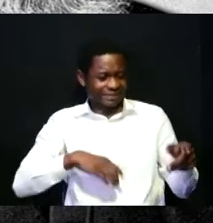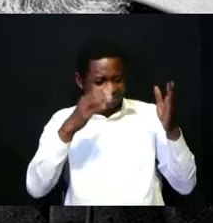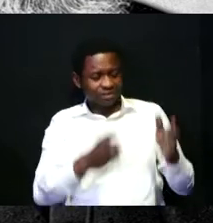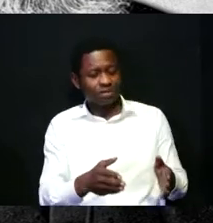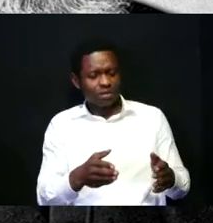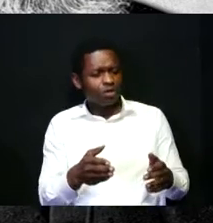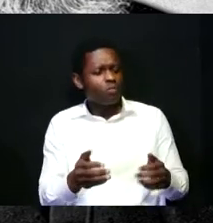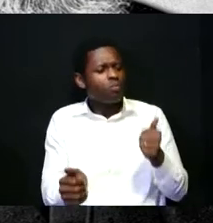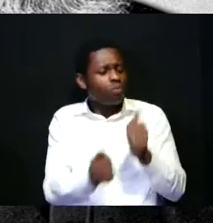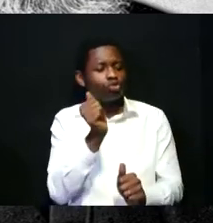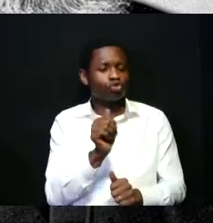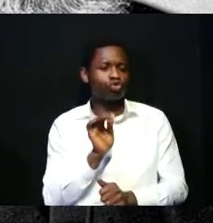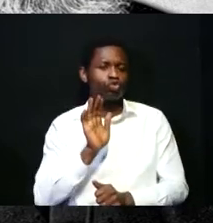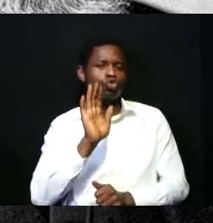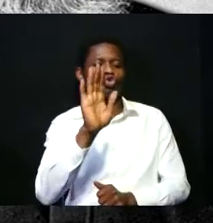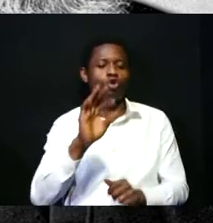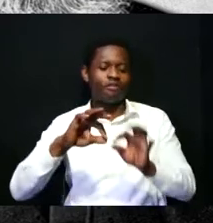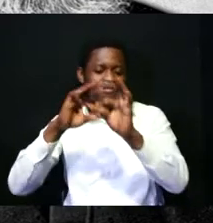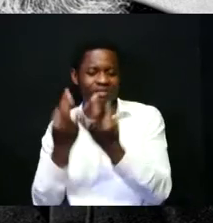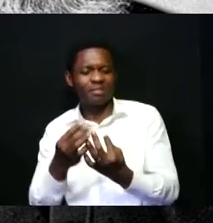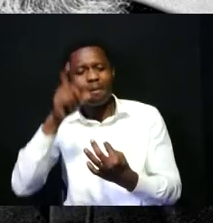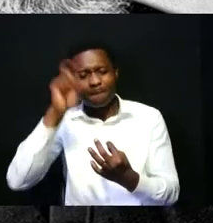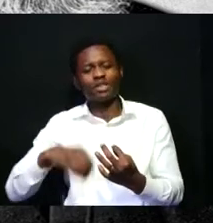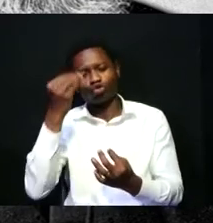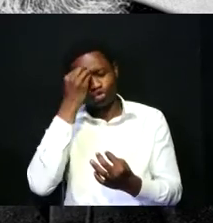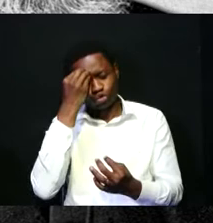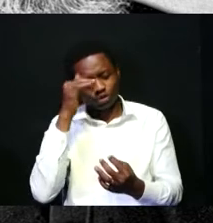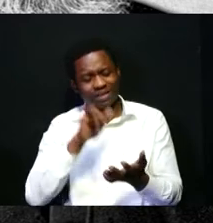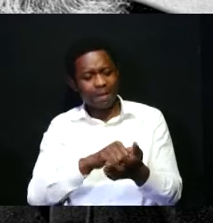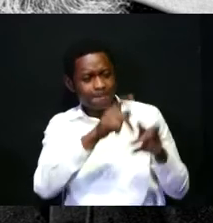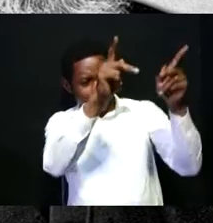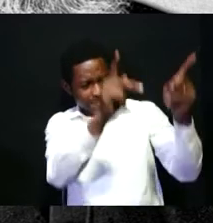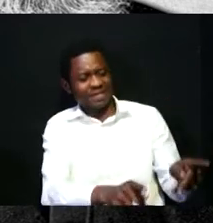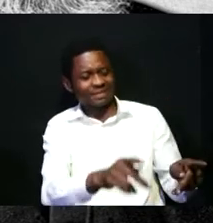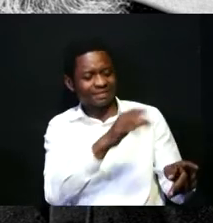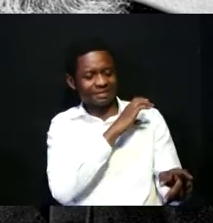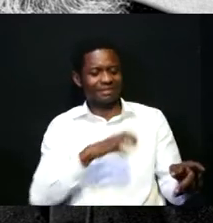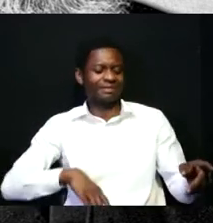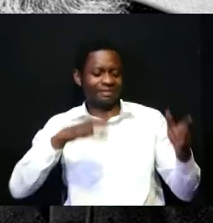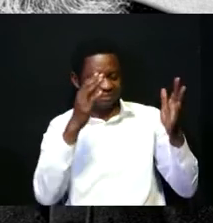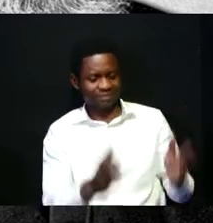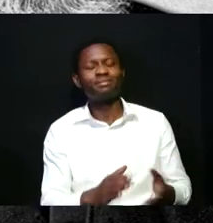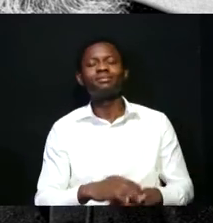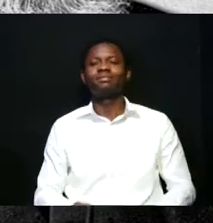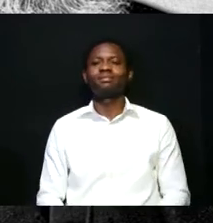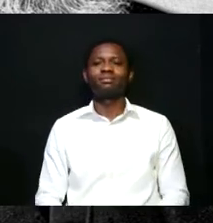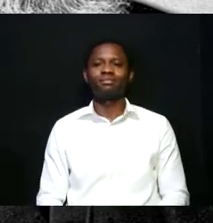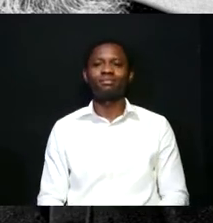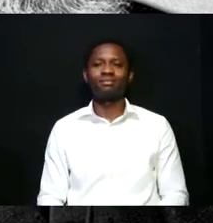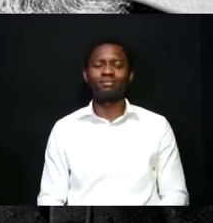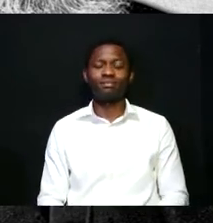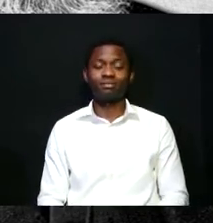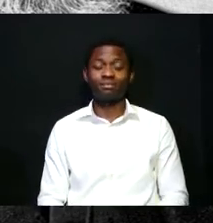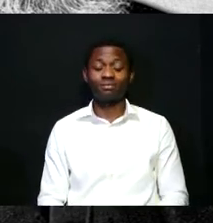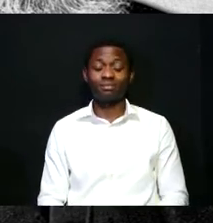know. Unquote. Onipa so wa ese o mani pa nyina hu se oy Christo ni ni titiri ene ni fiefo ananebusuafo. A man